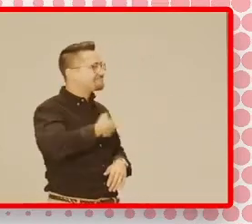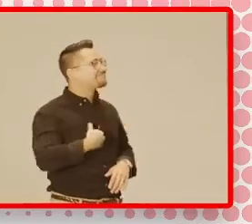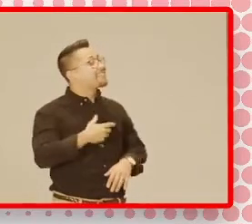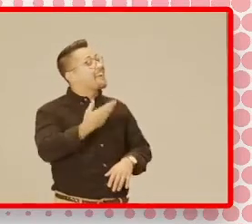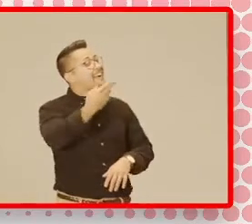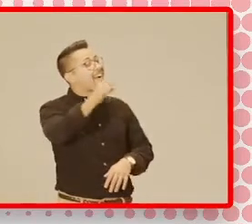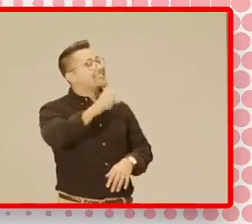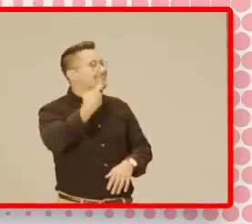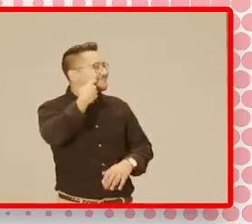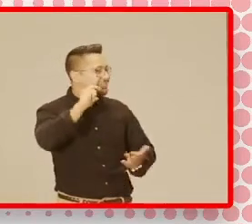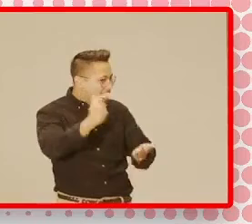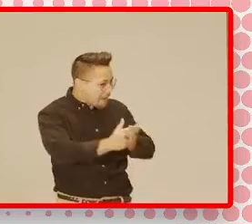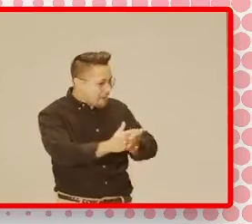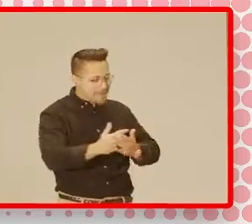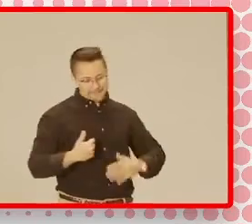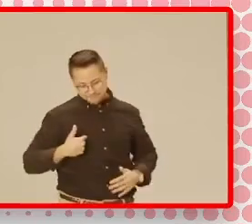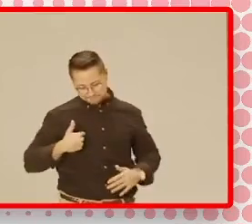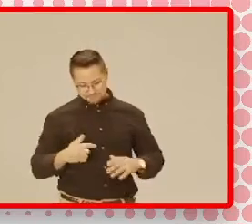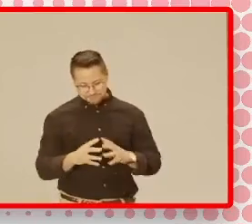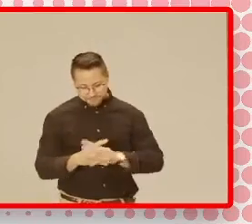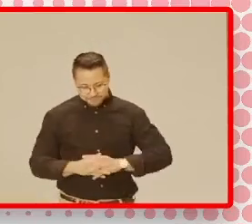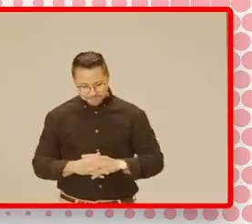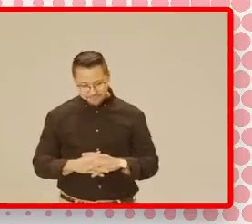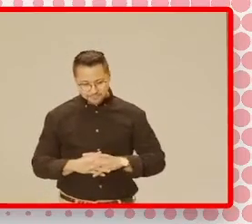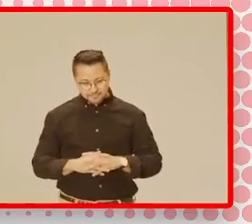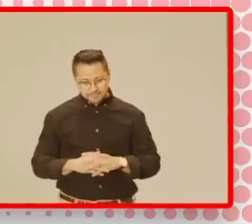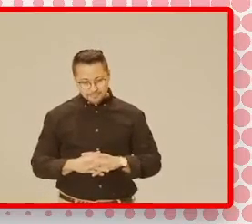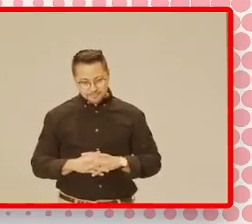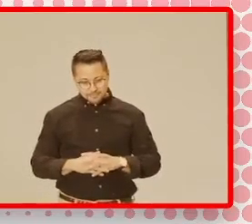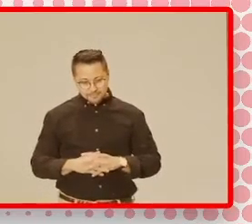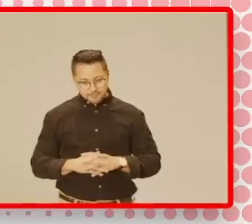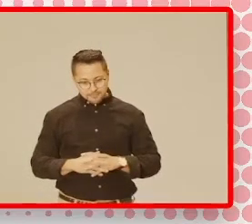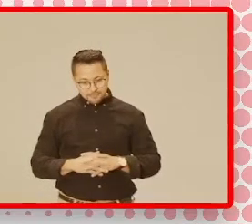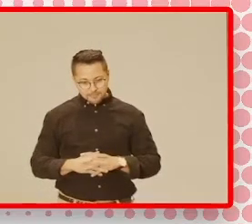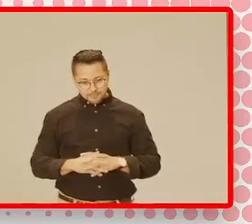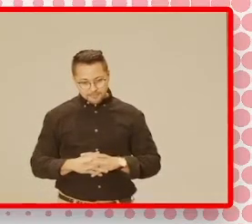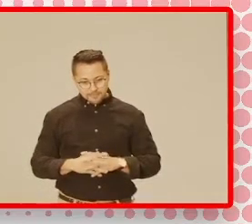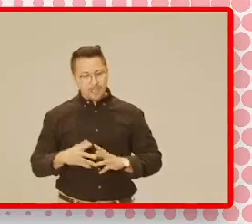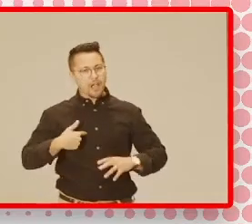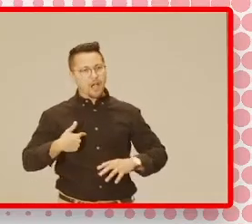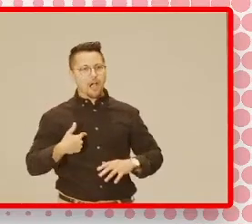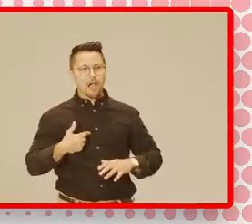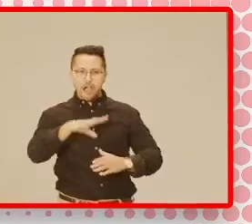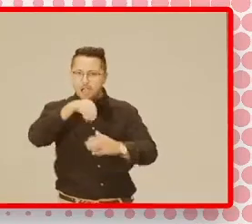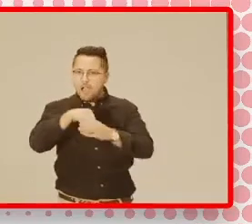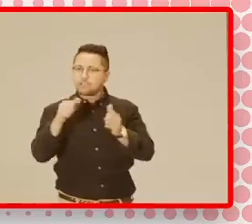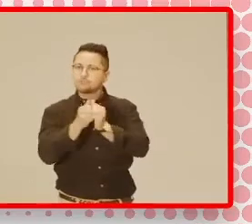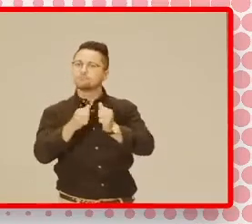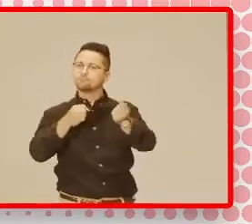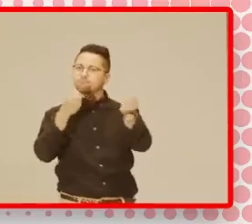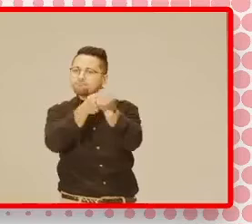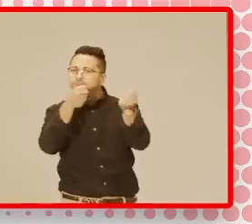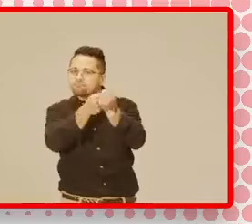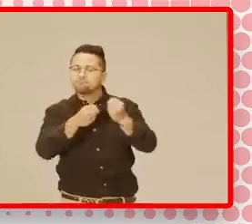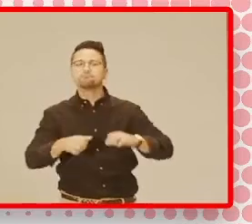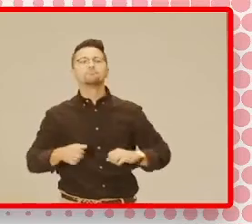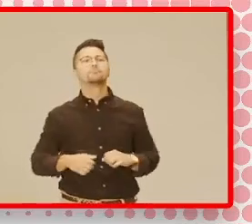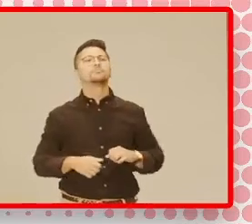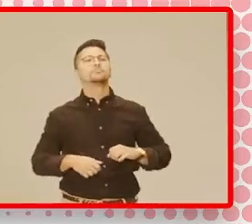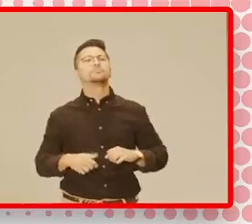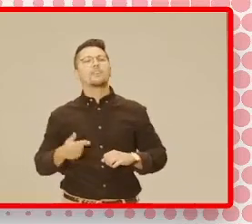school. I'm a public speaker, and as you can see, I am